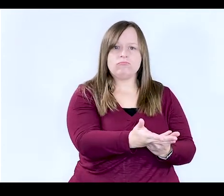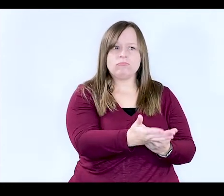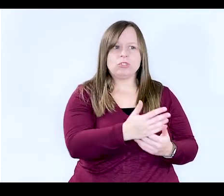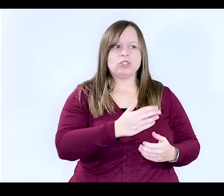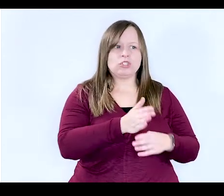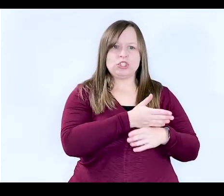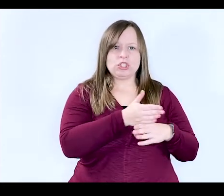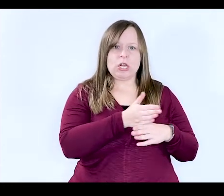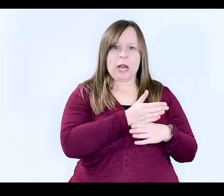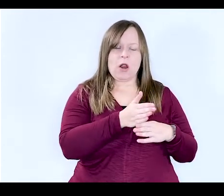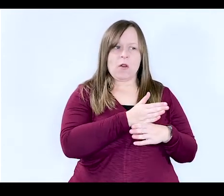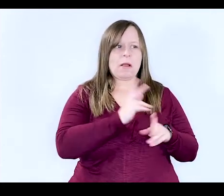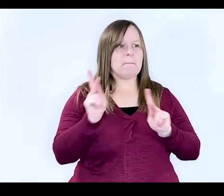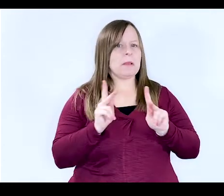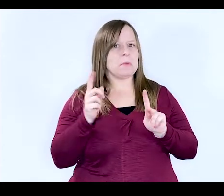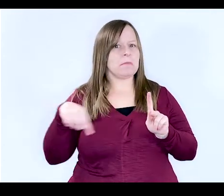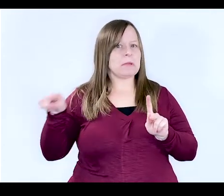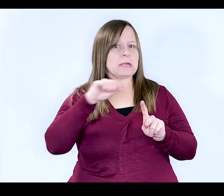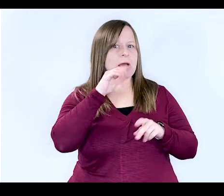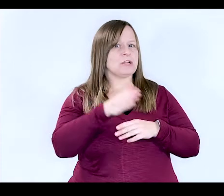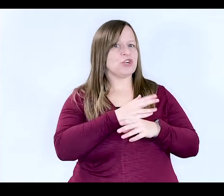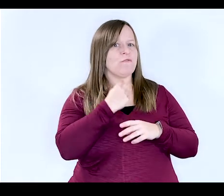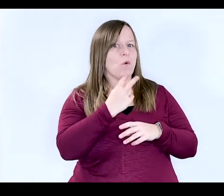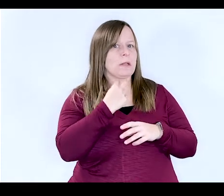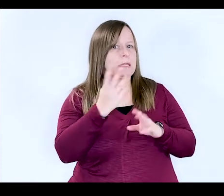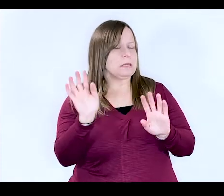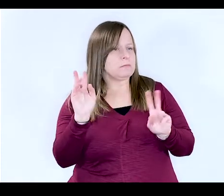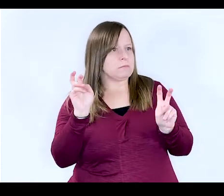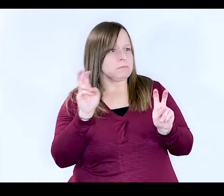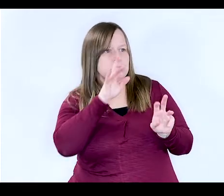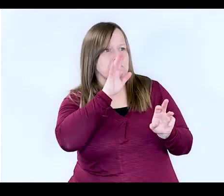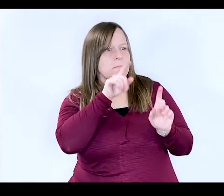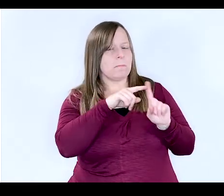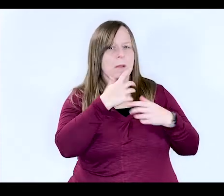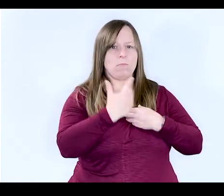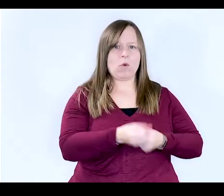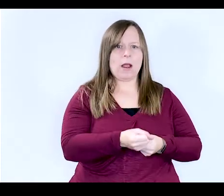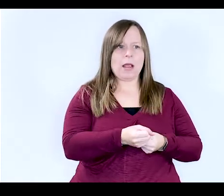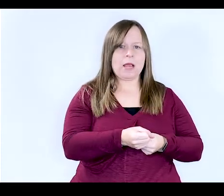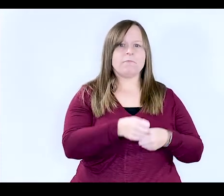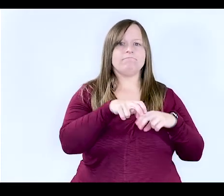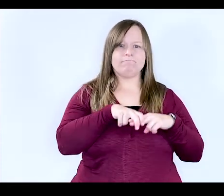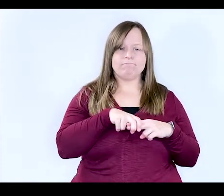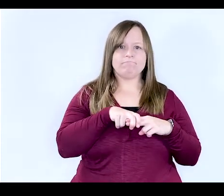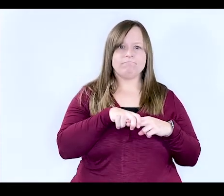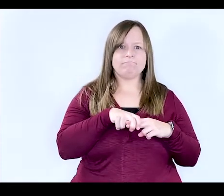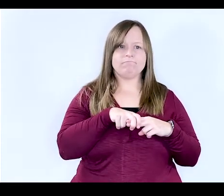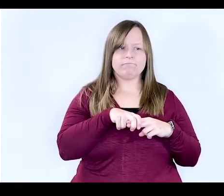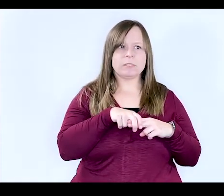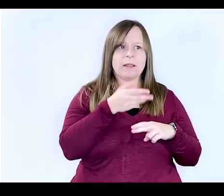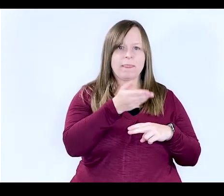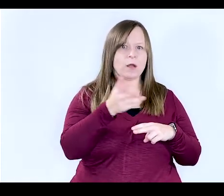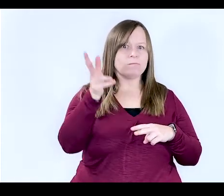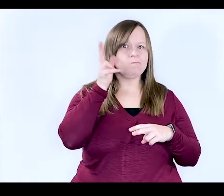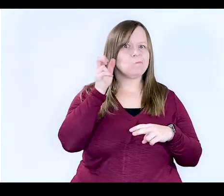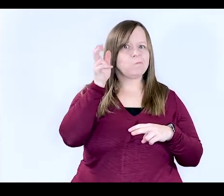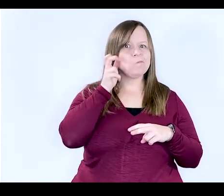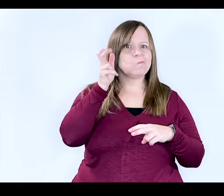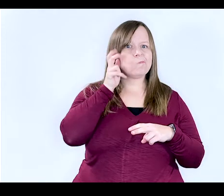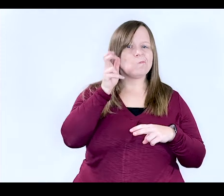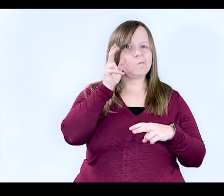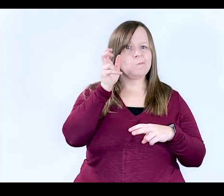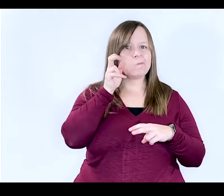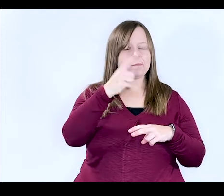think even those who didn't necessarily share vocally were very brave just to sit there and to